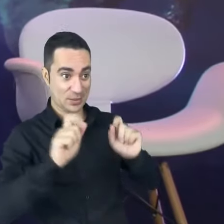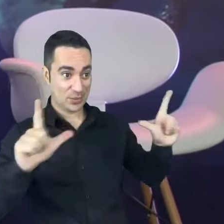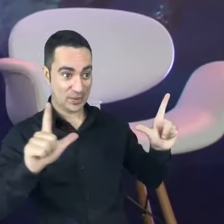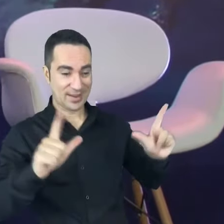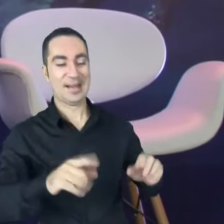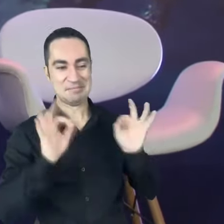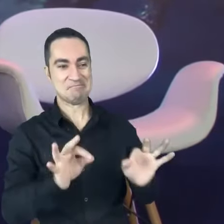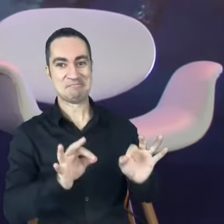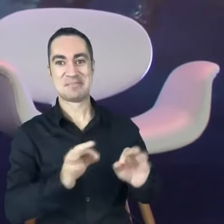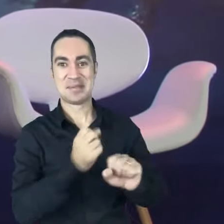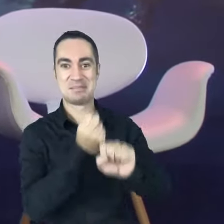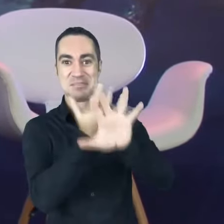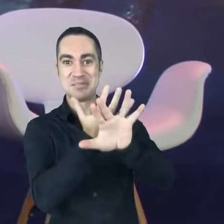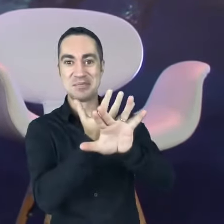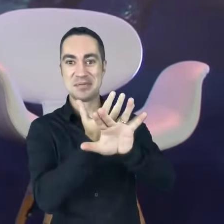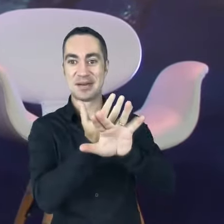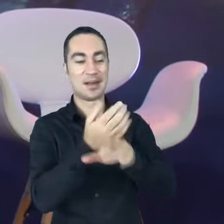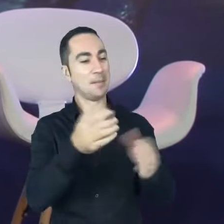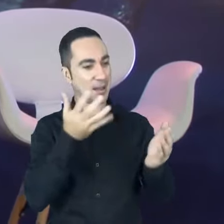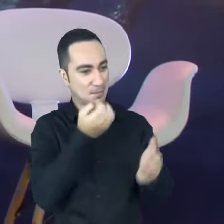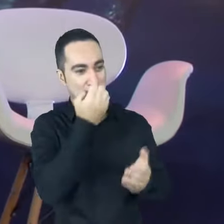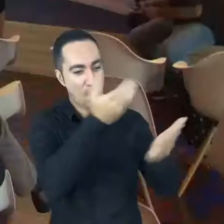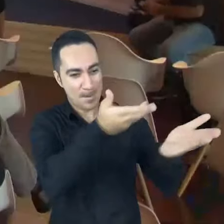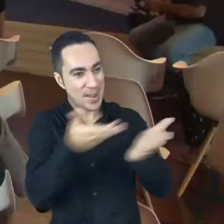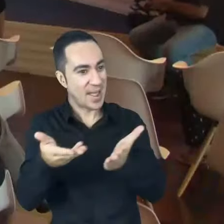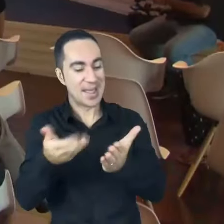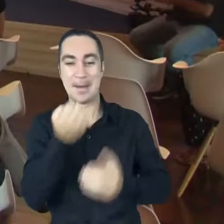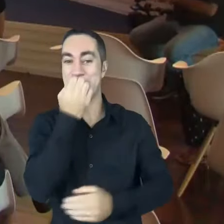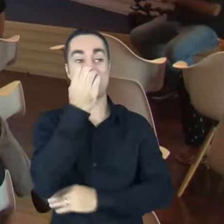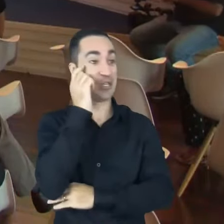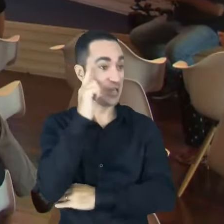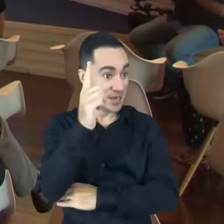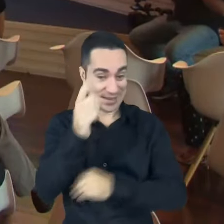our sustainable talks. Good morning.